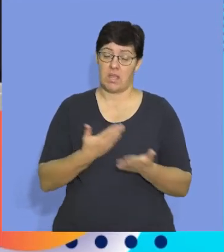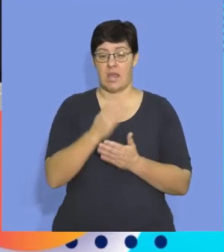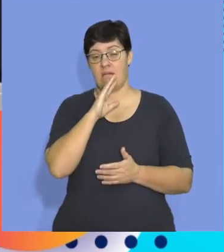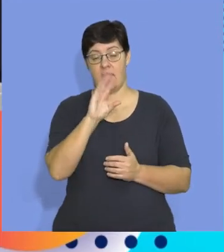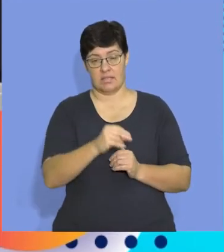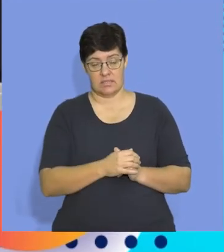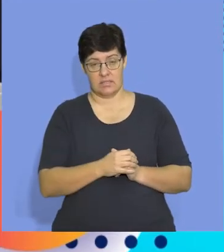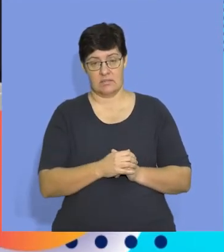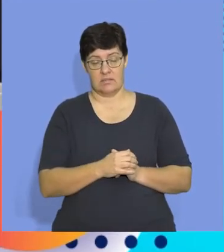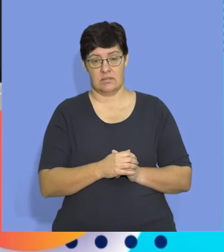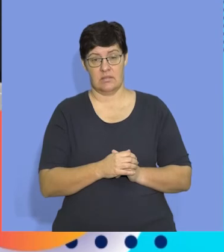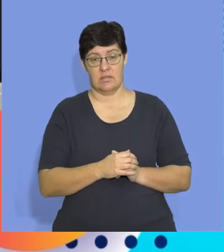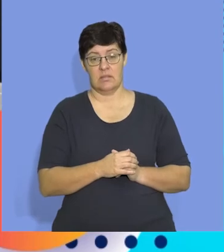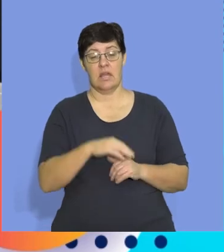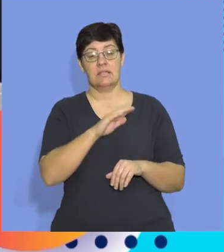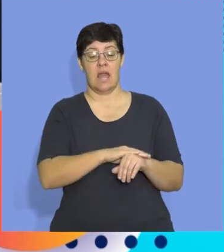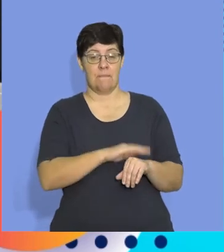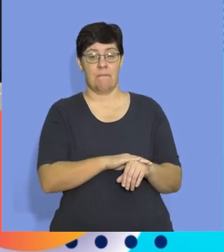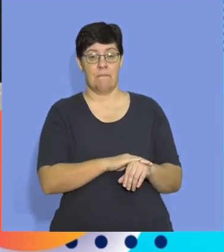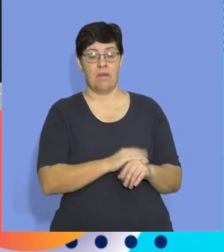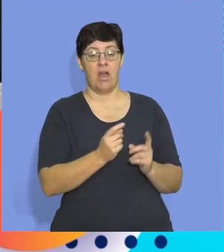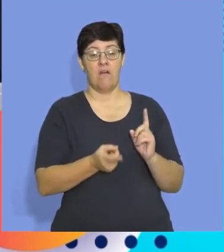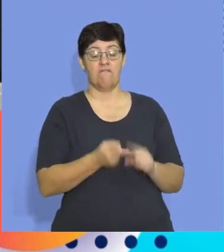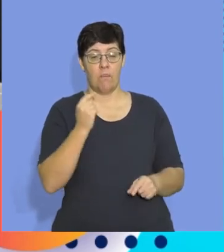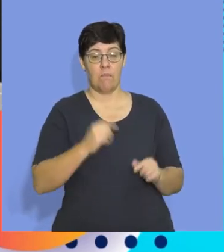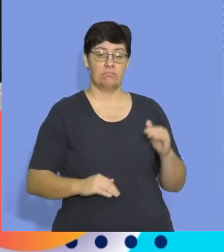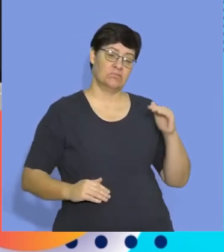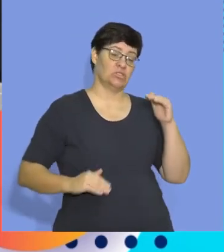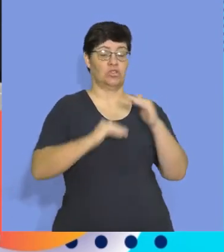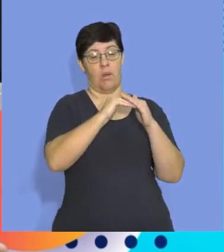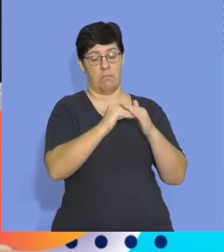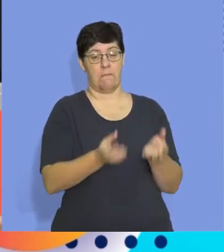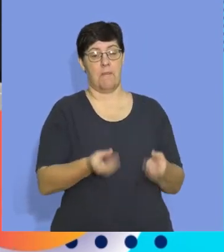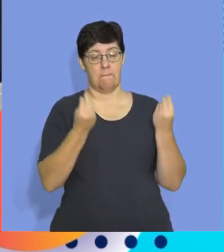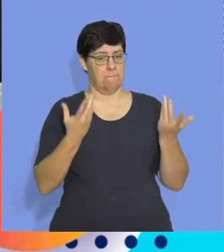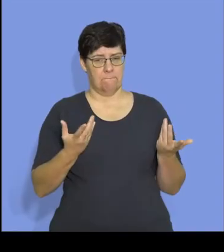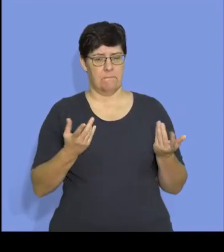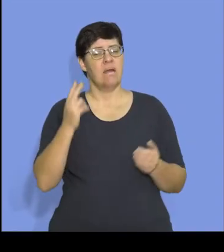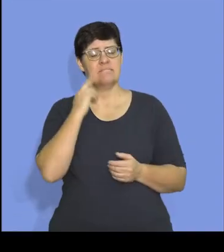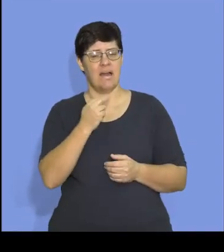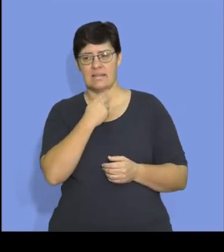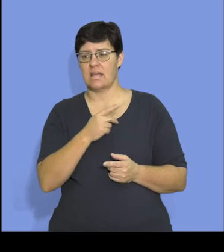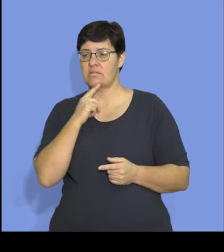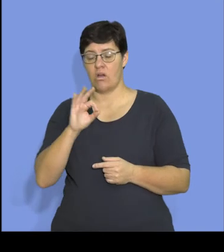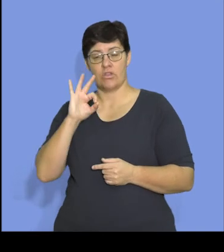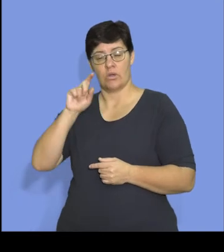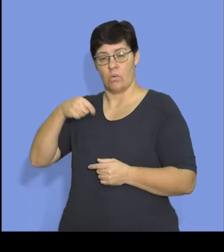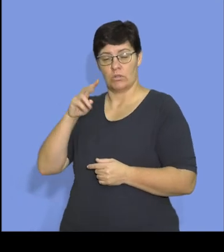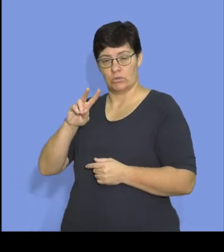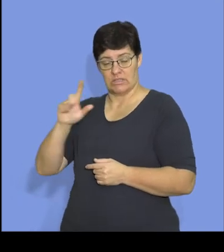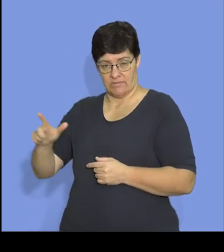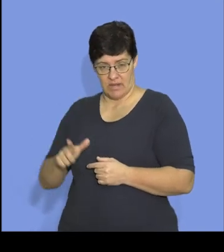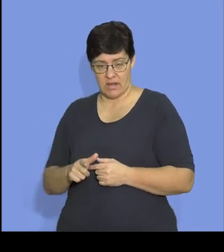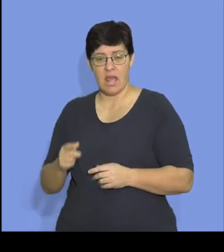is, what is the time it takes to get to the top of its motion? That's quite nice, because now I'm going to take 3,27